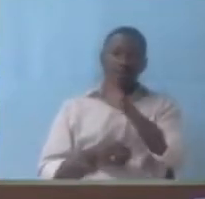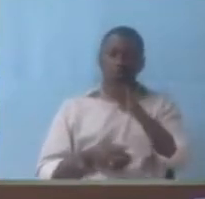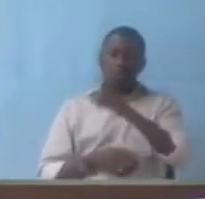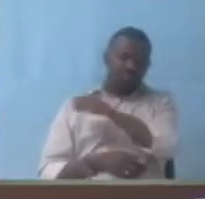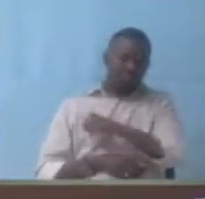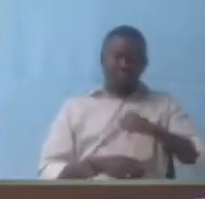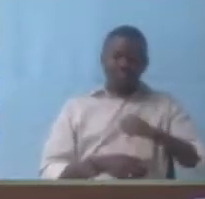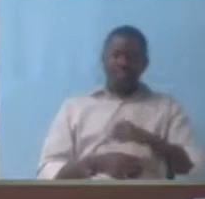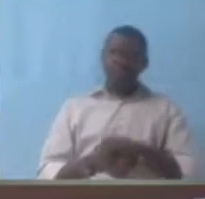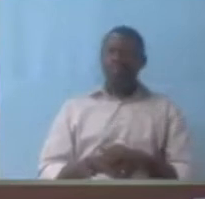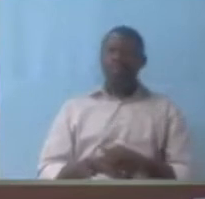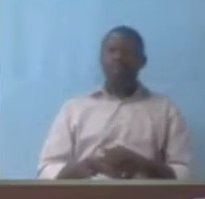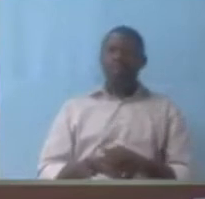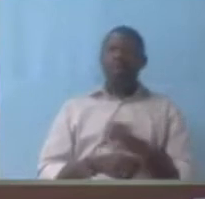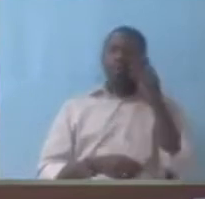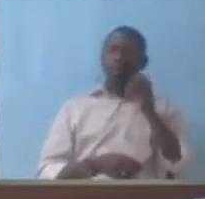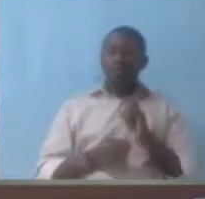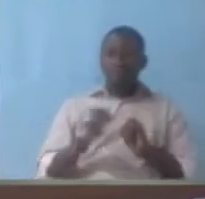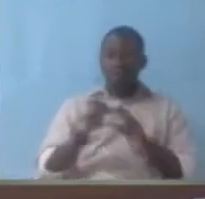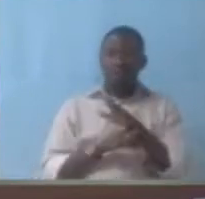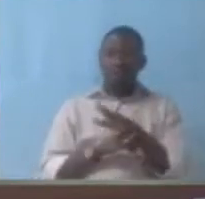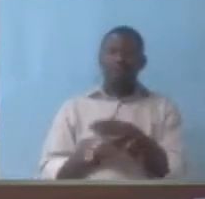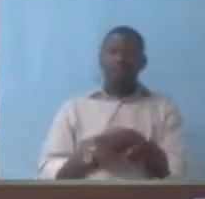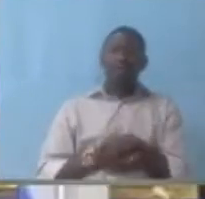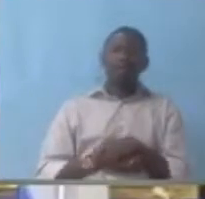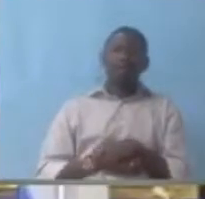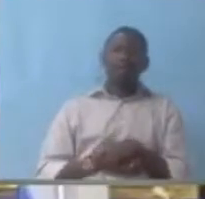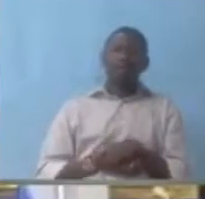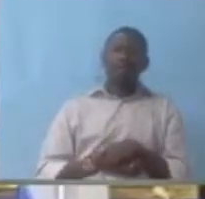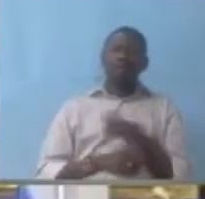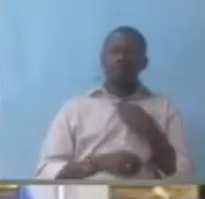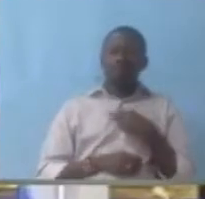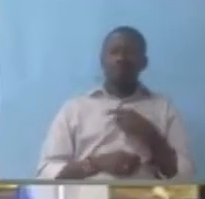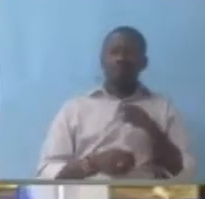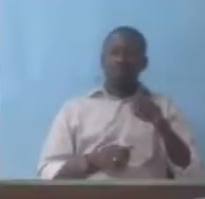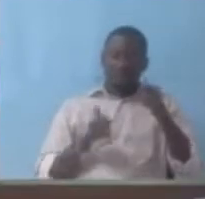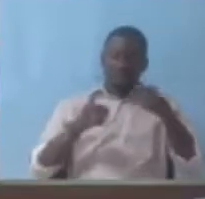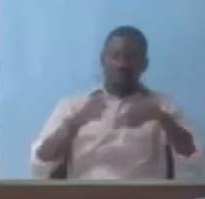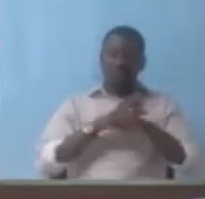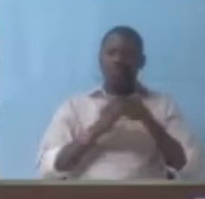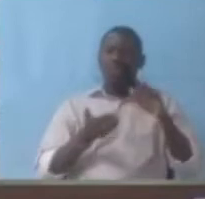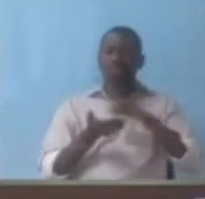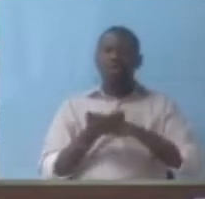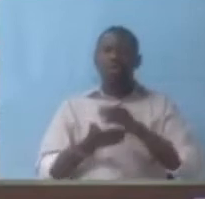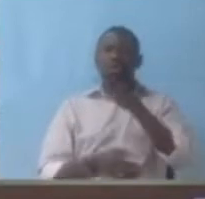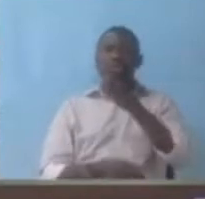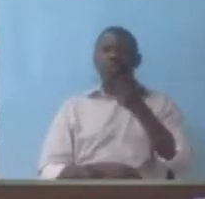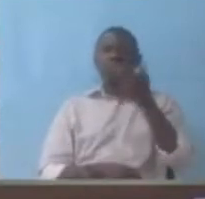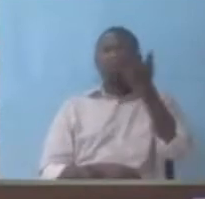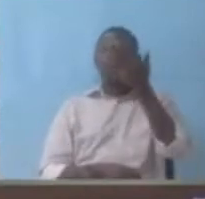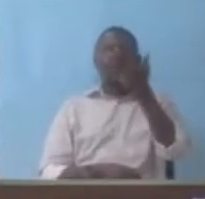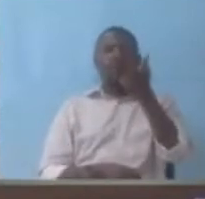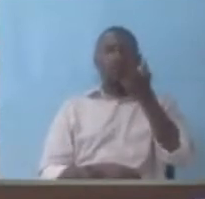When was it passed, the decree? The decree was promulgated on the 29th decree of July. Yeah, between